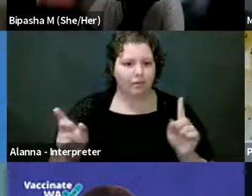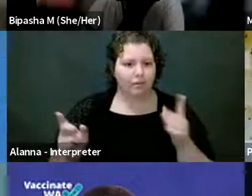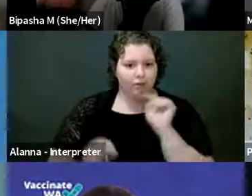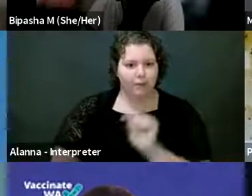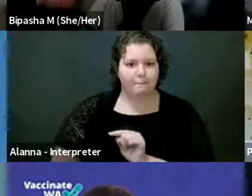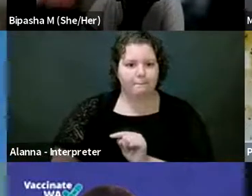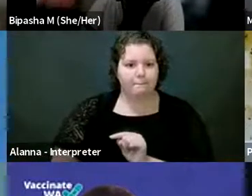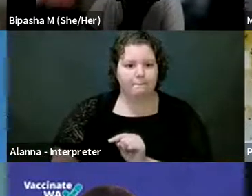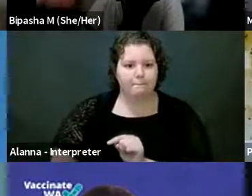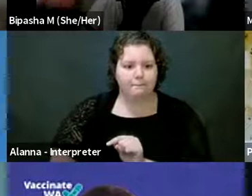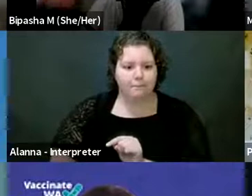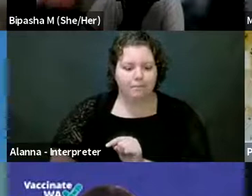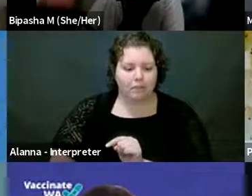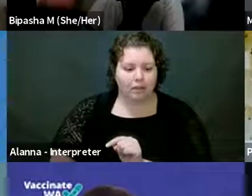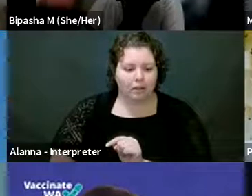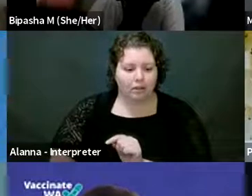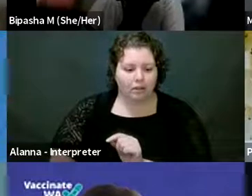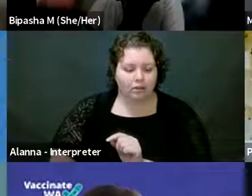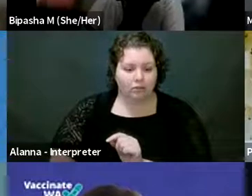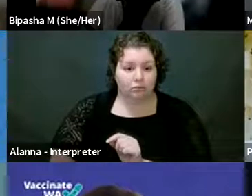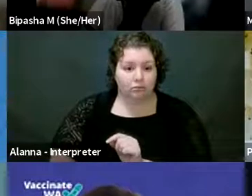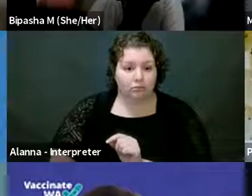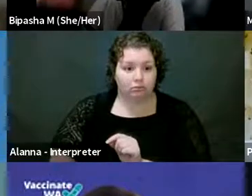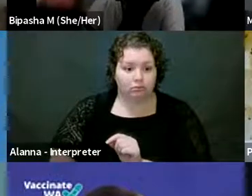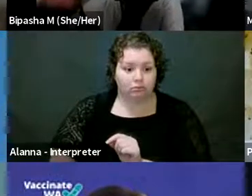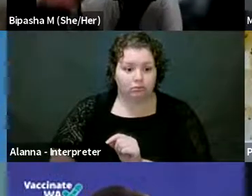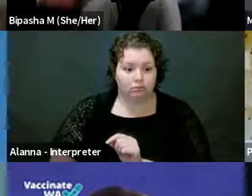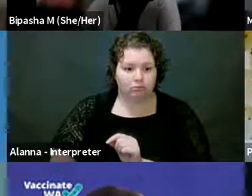their experience of 525 of